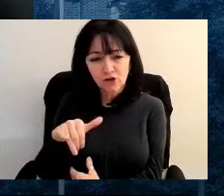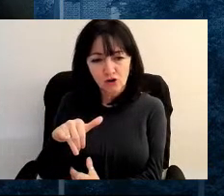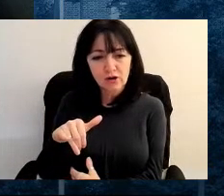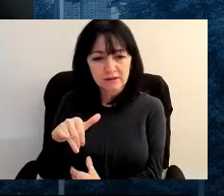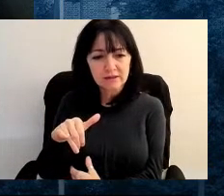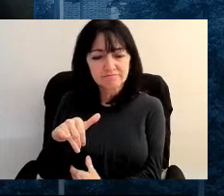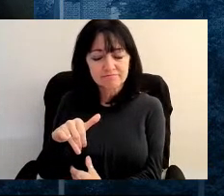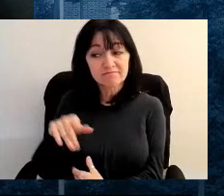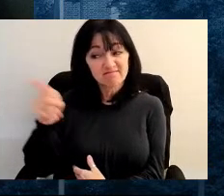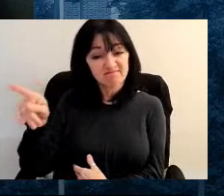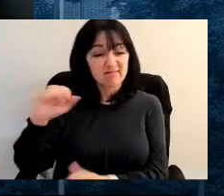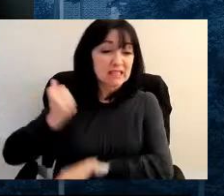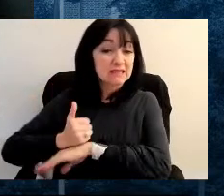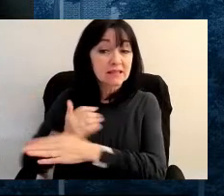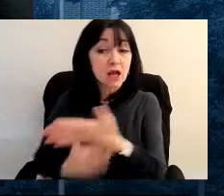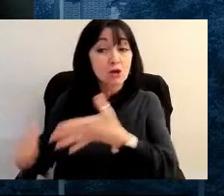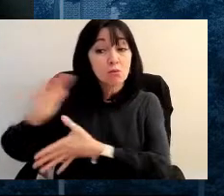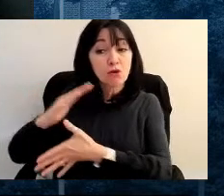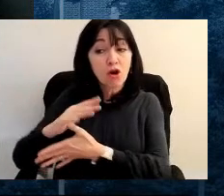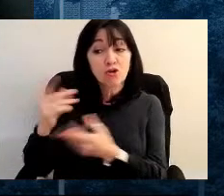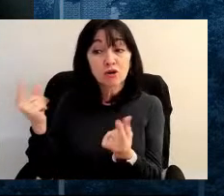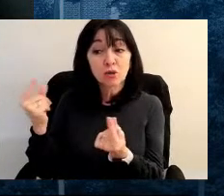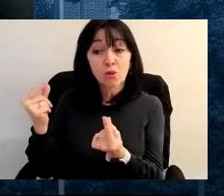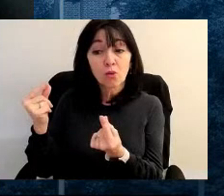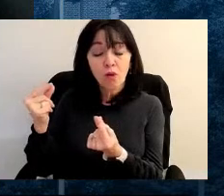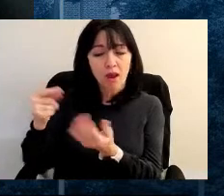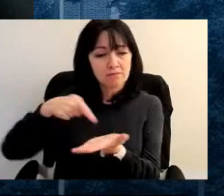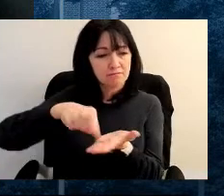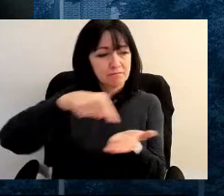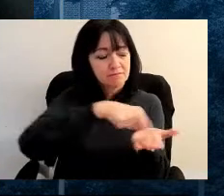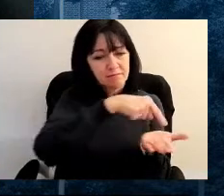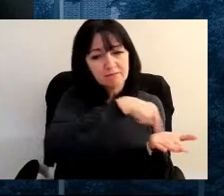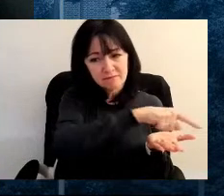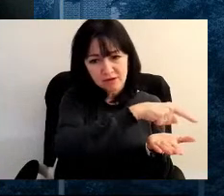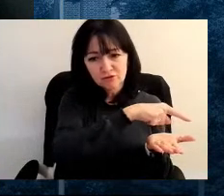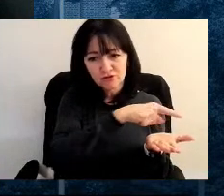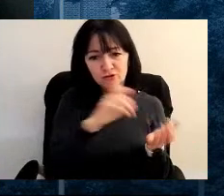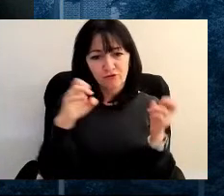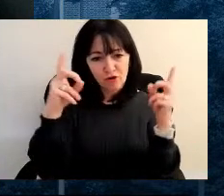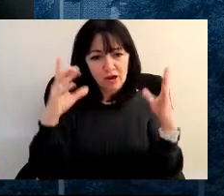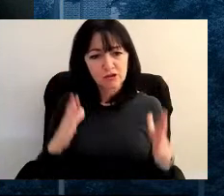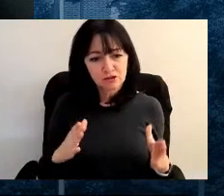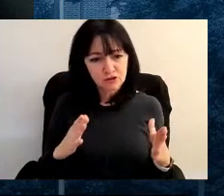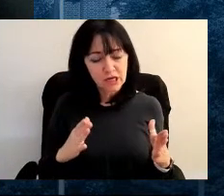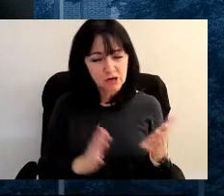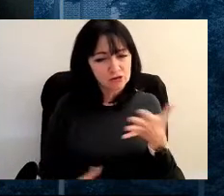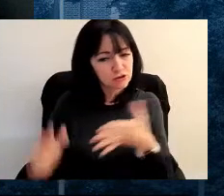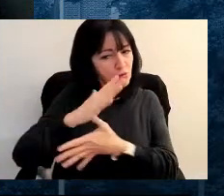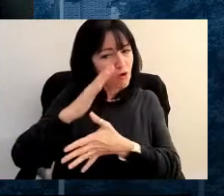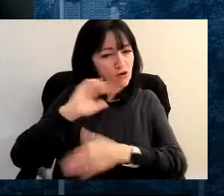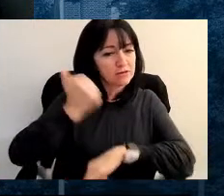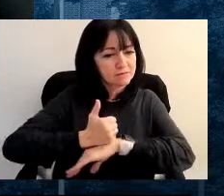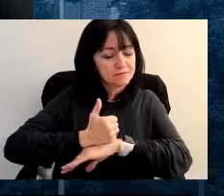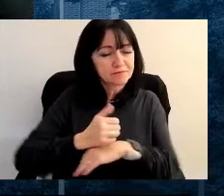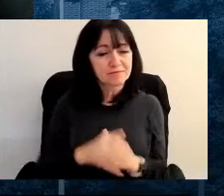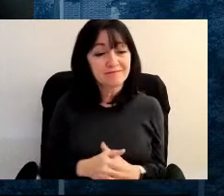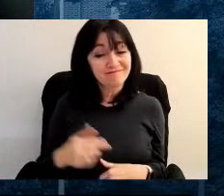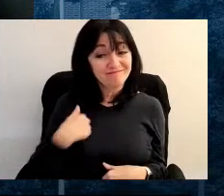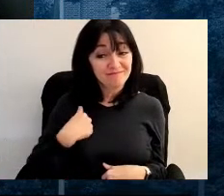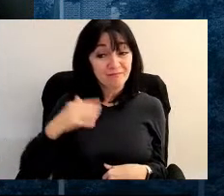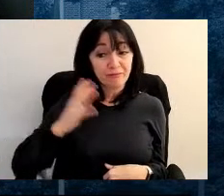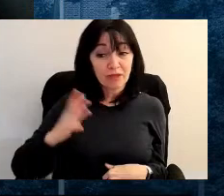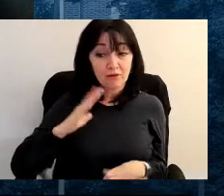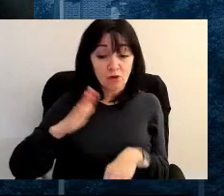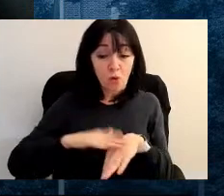a priority this year. As a former Red Clay School Board member and a member of the House Education Committee since being elected